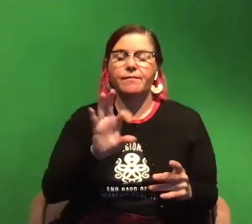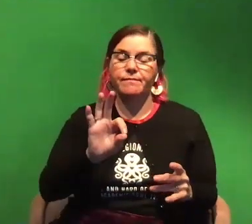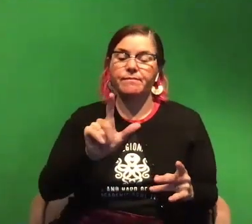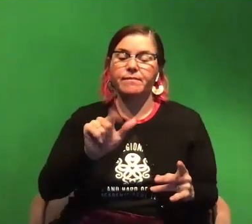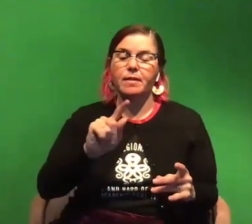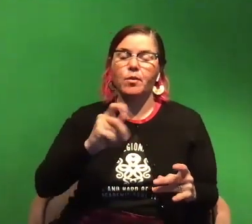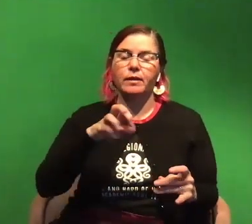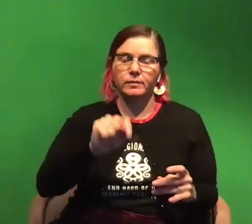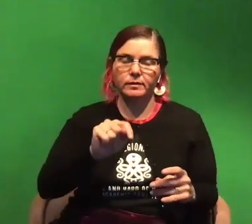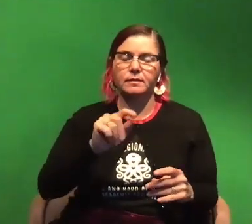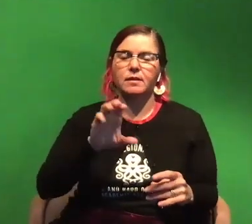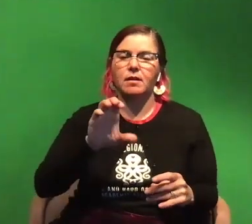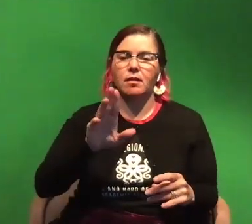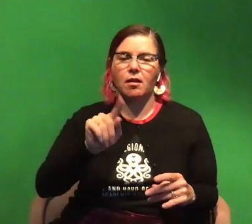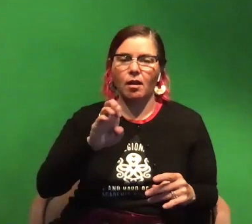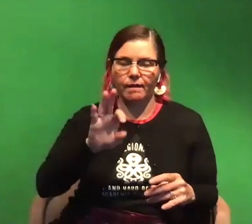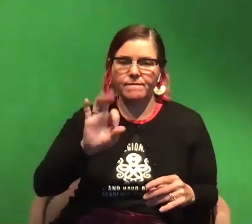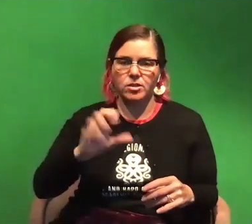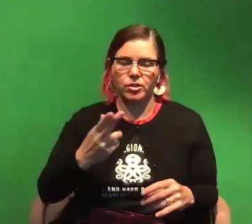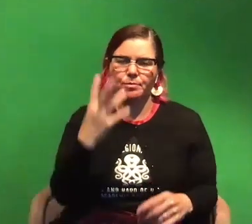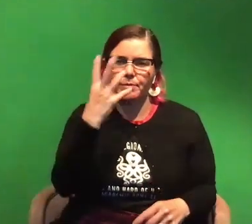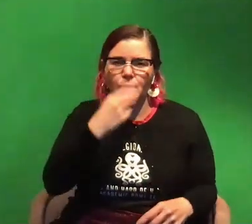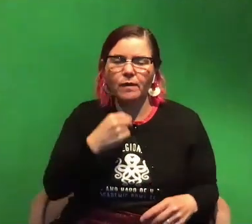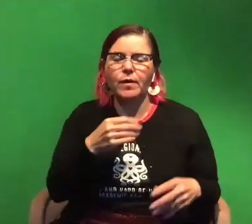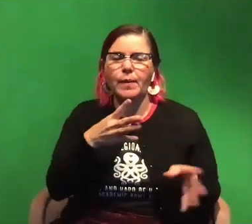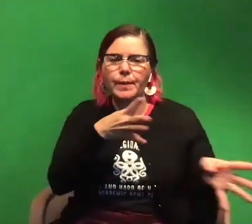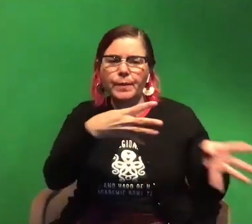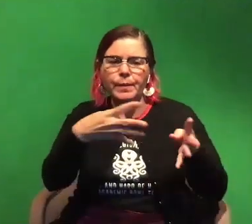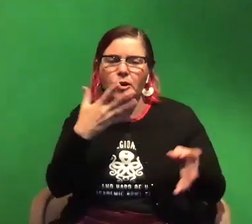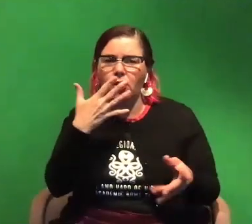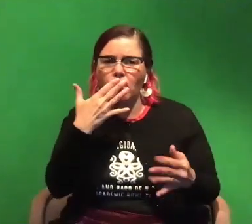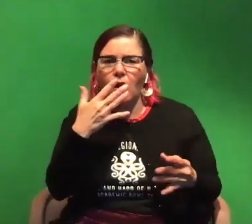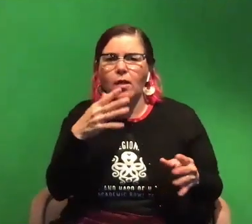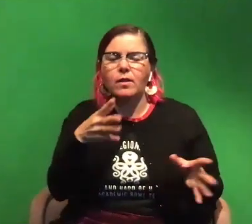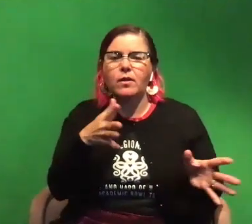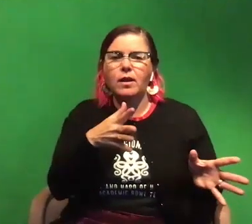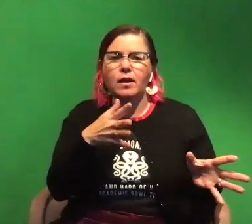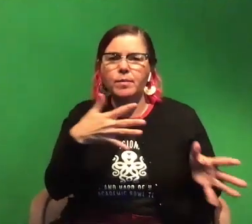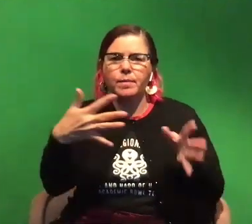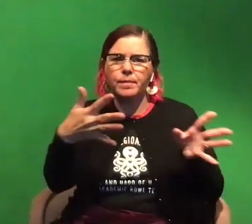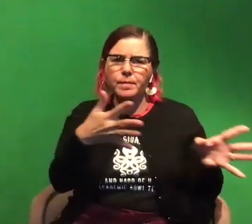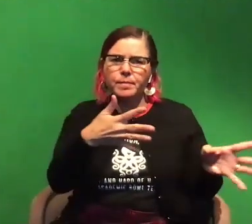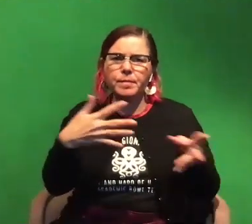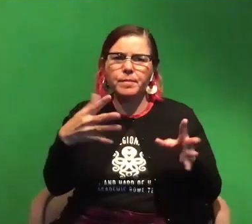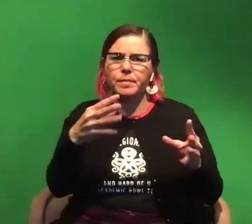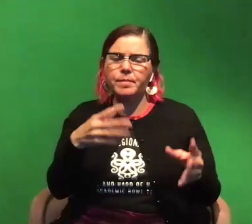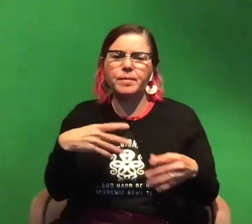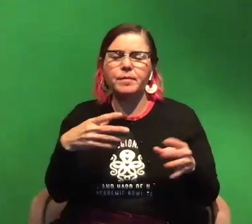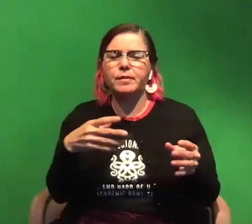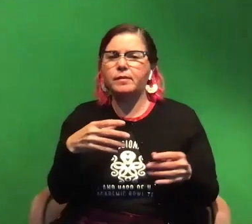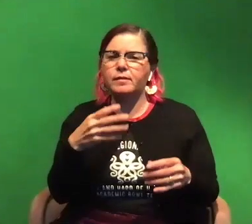beautiful and just their rippling colors and their pulsing hypnotic colorations are really